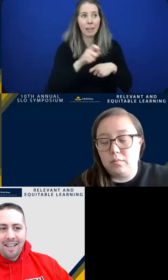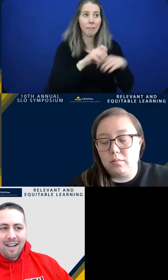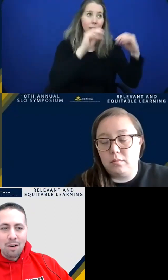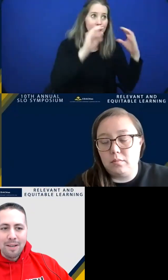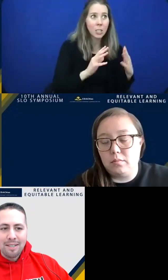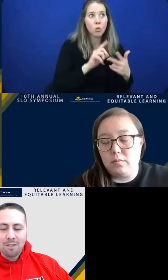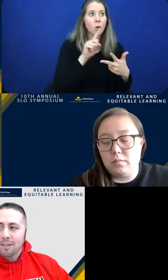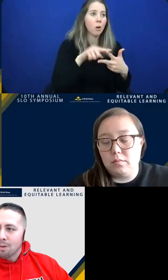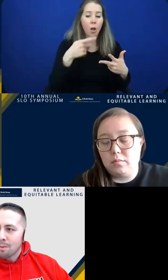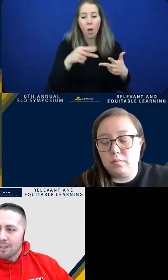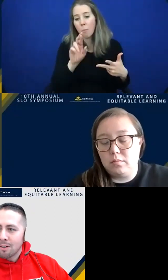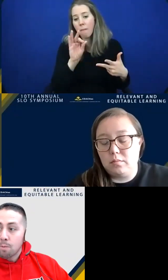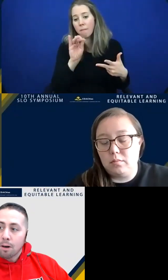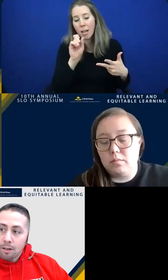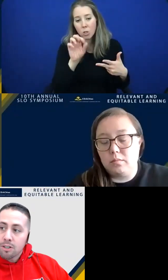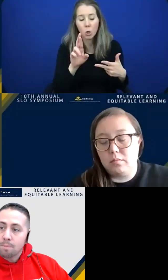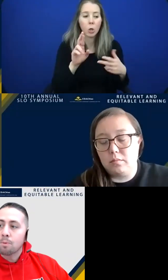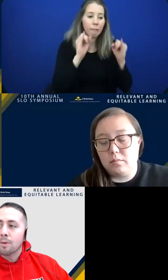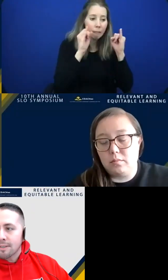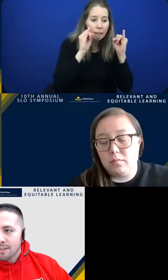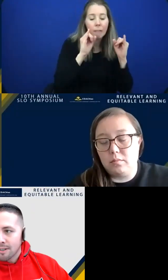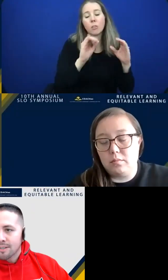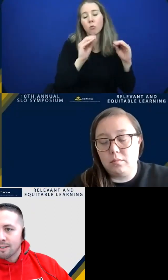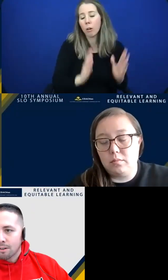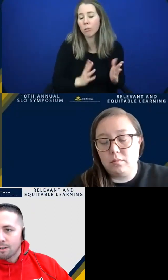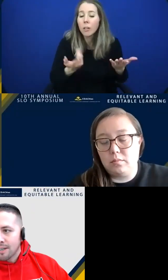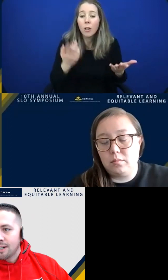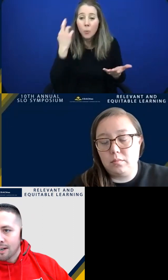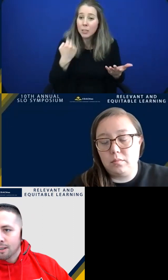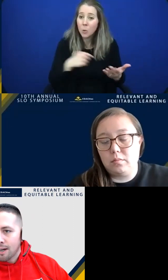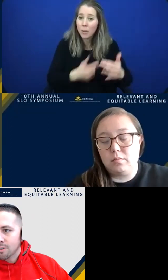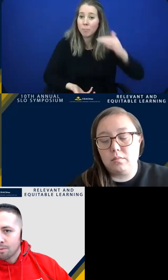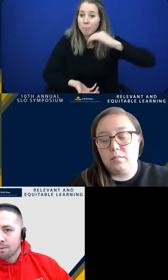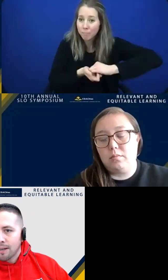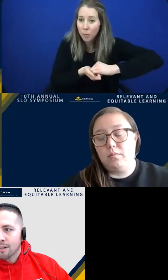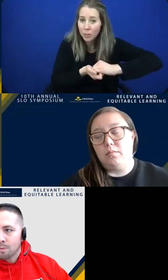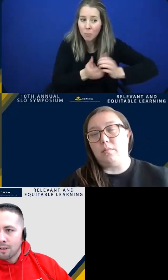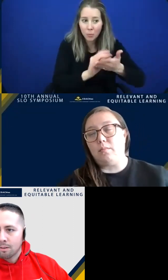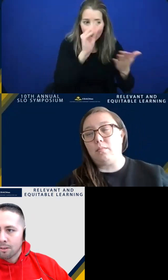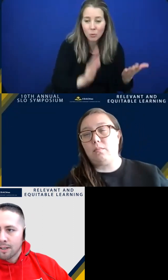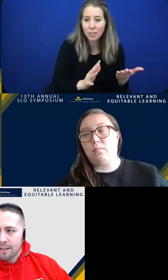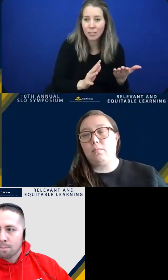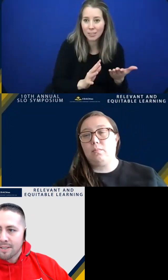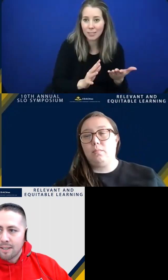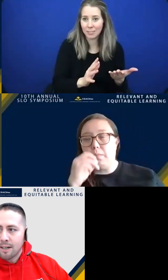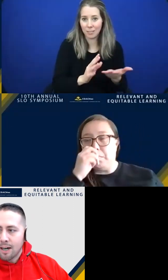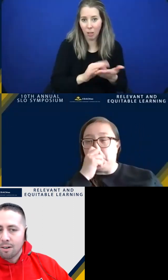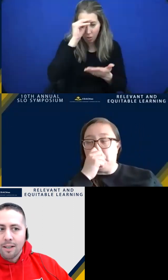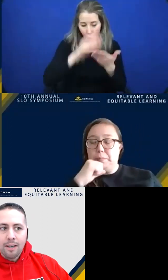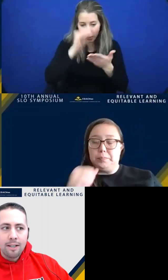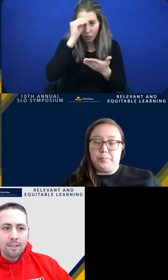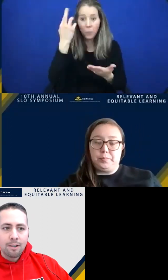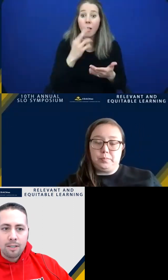right? Because that's really what we do in partnership with students and learners in and out of the classroom, right? Because we know learning takes place in and